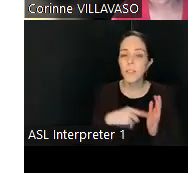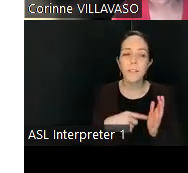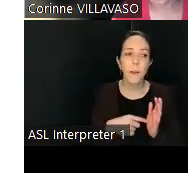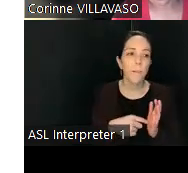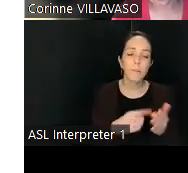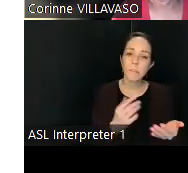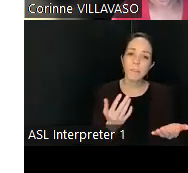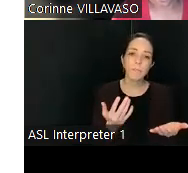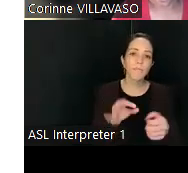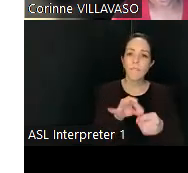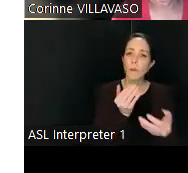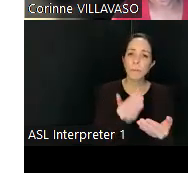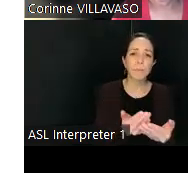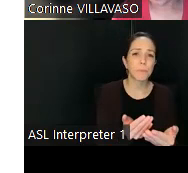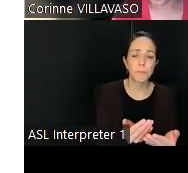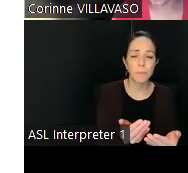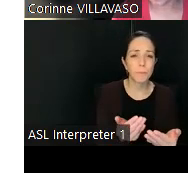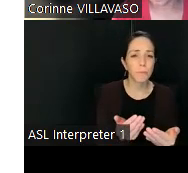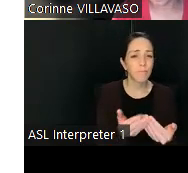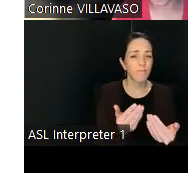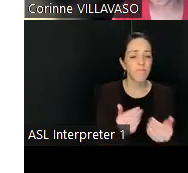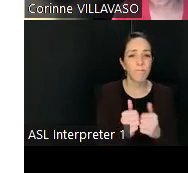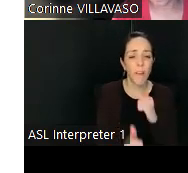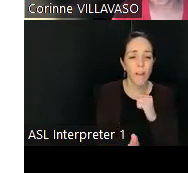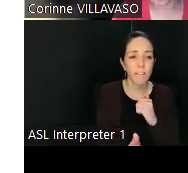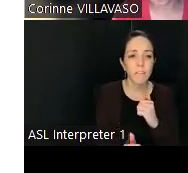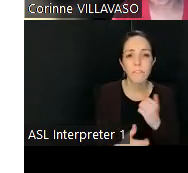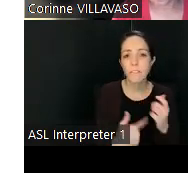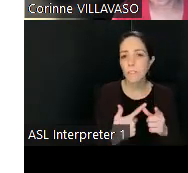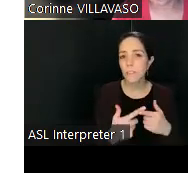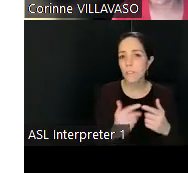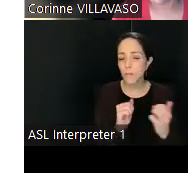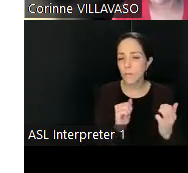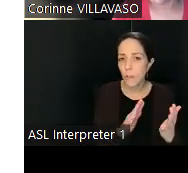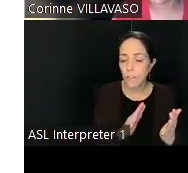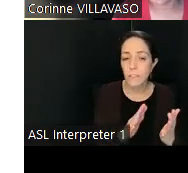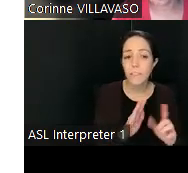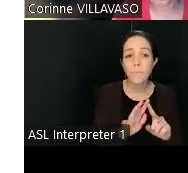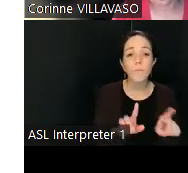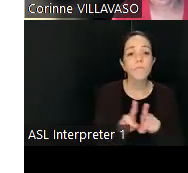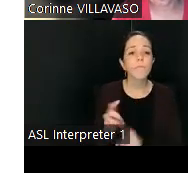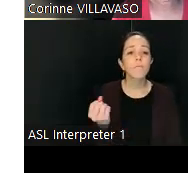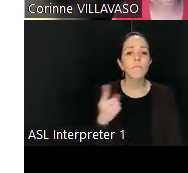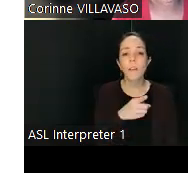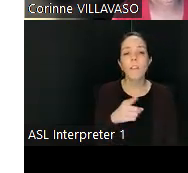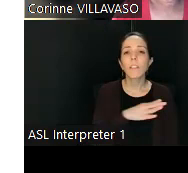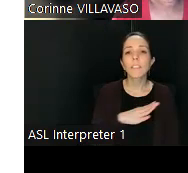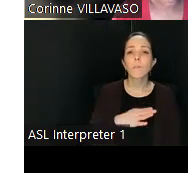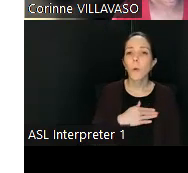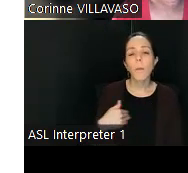close or low or concerned. But you know, I guess the other side of the coin is like these are vetted board members who hopefully served and are in good standing